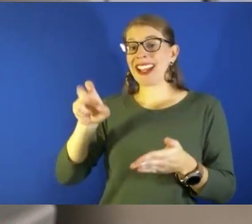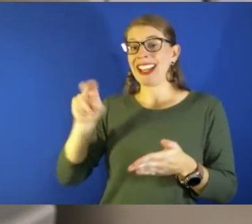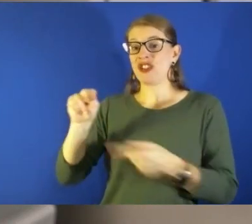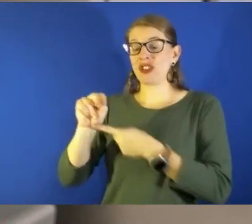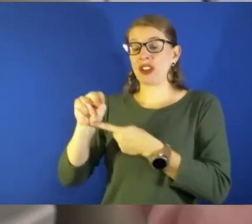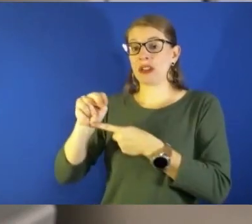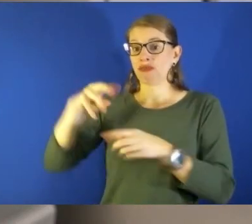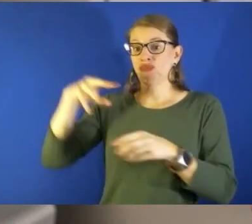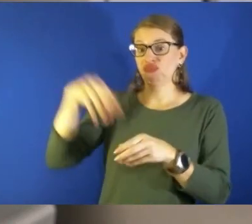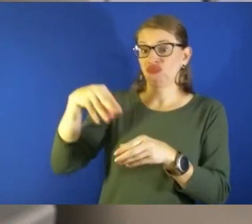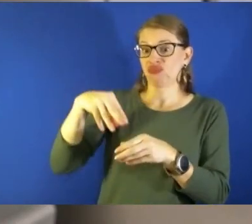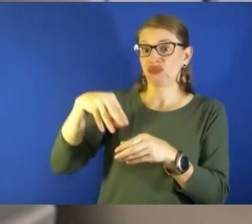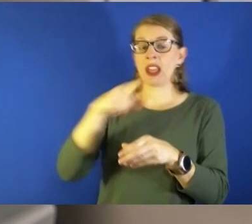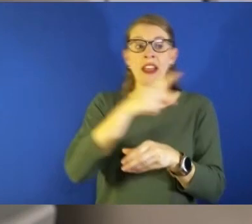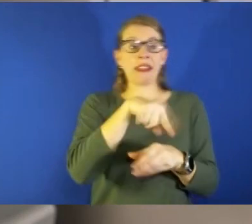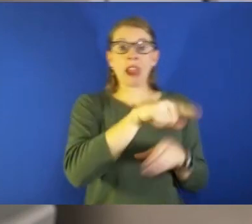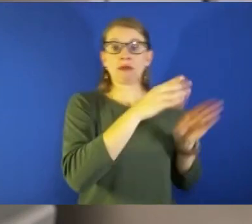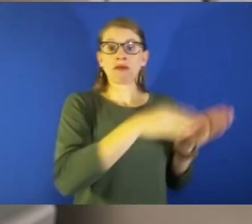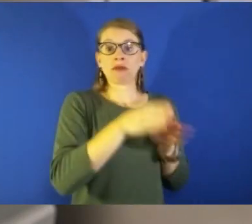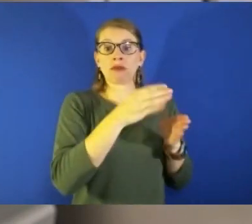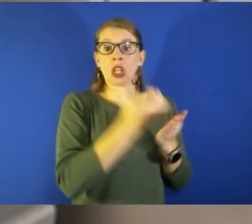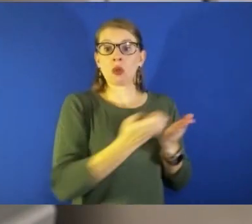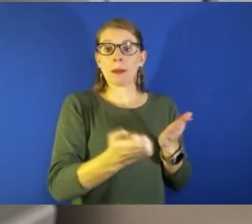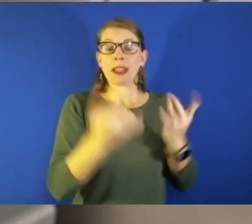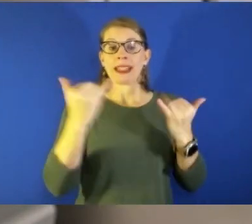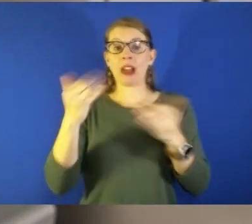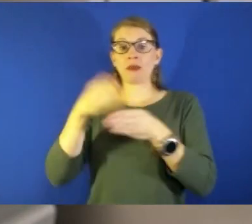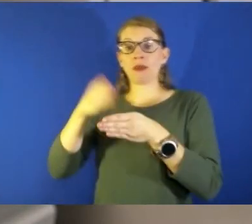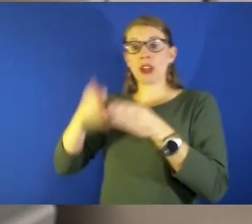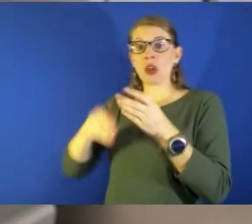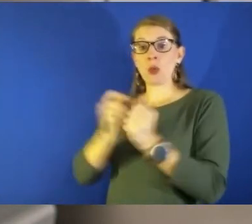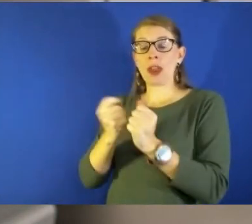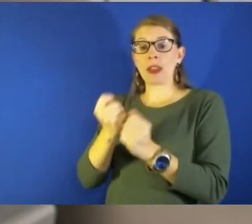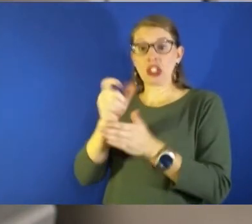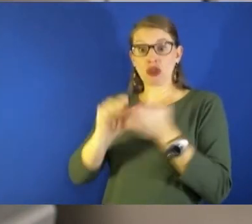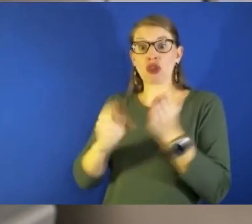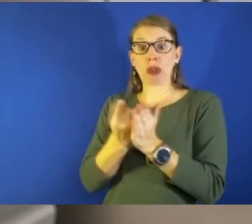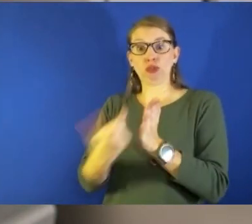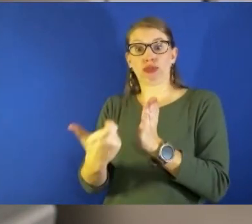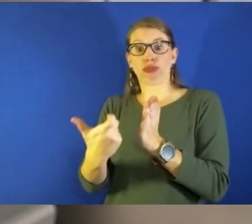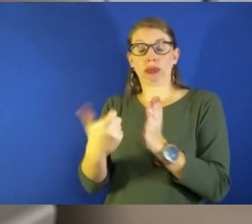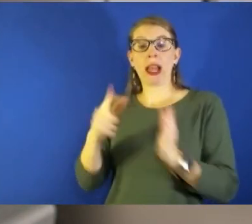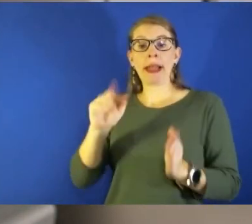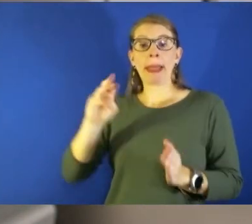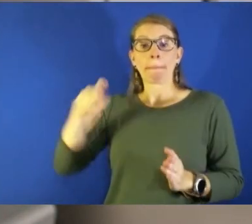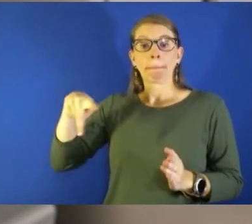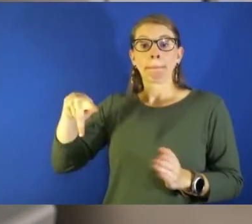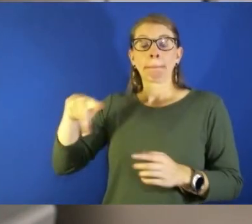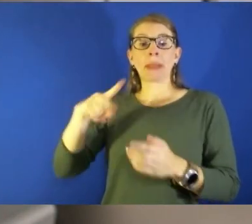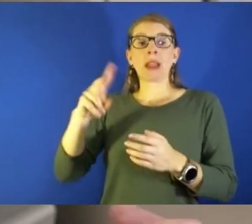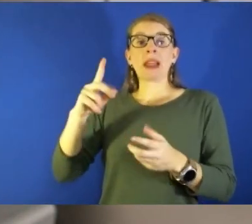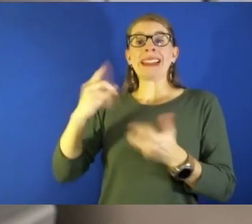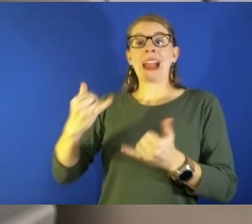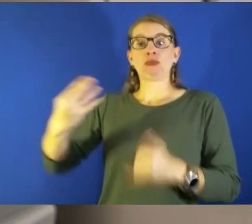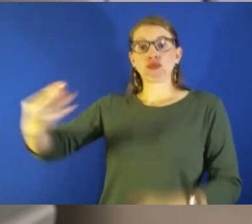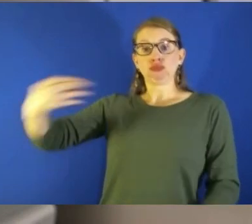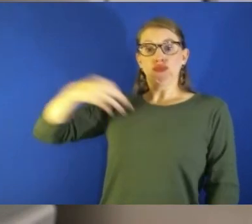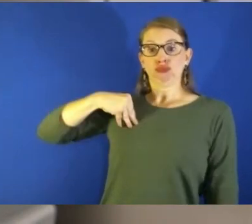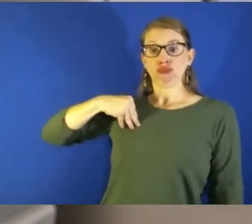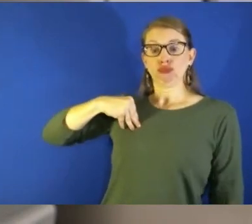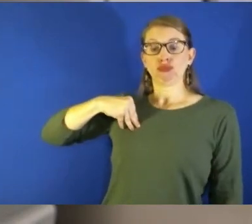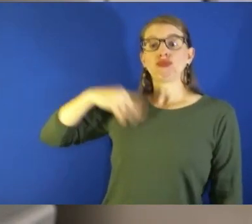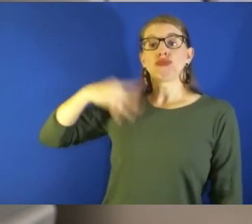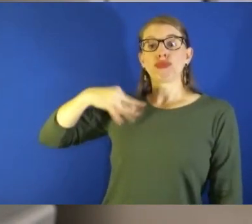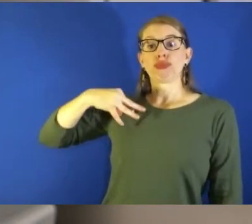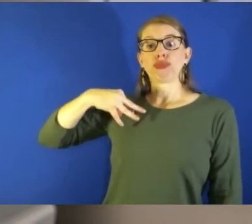the equipment. And now we've finished with the lumpectomy portion of the surgery and put the radiation applicator in the cavity. So over next to us, you